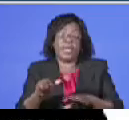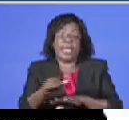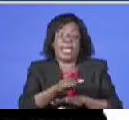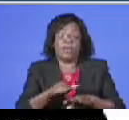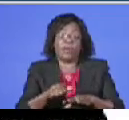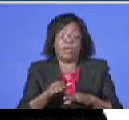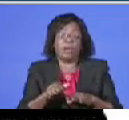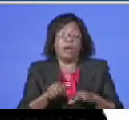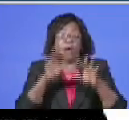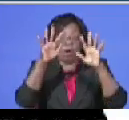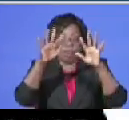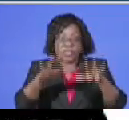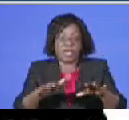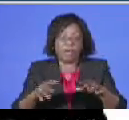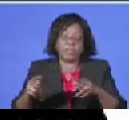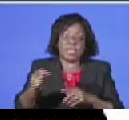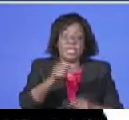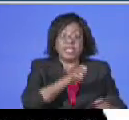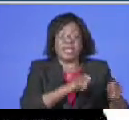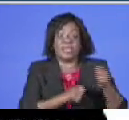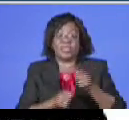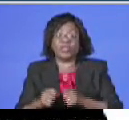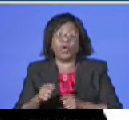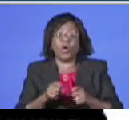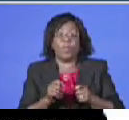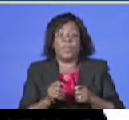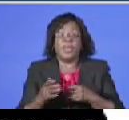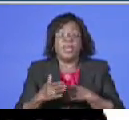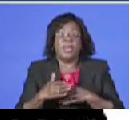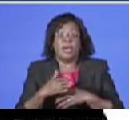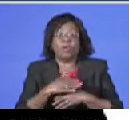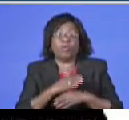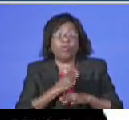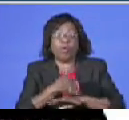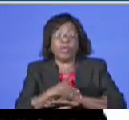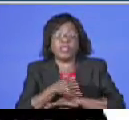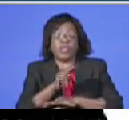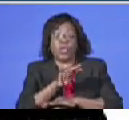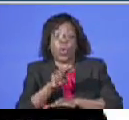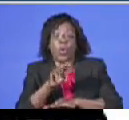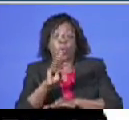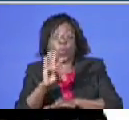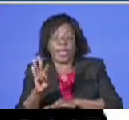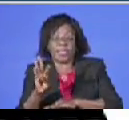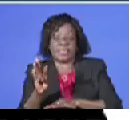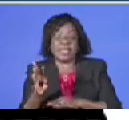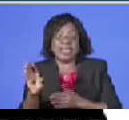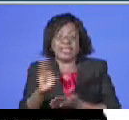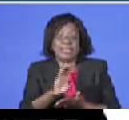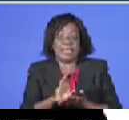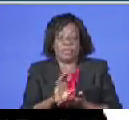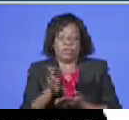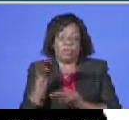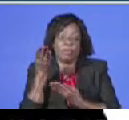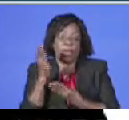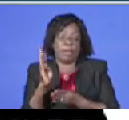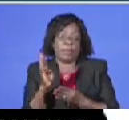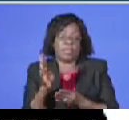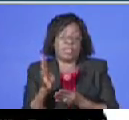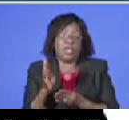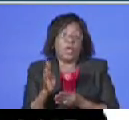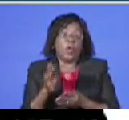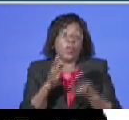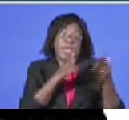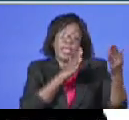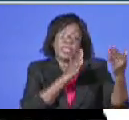thunderstorms associated with that stall out front boundary across the northwest and central Bahamas. And as we've been telling you all week long, we expect an area of low pressure